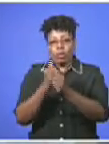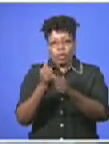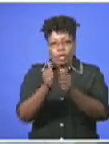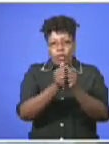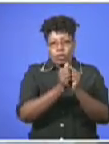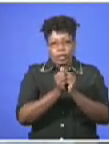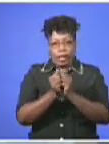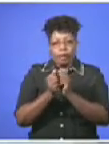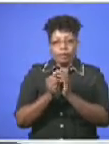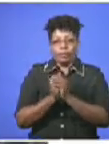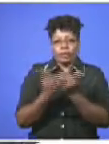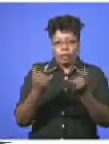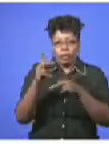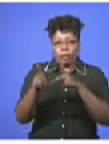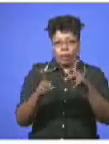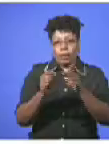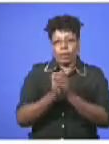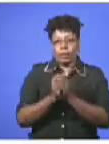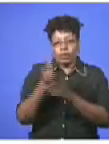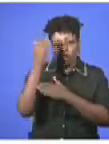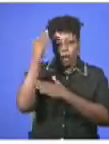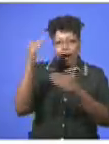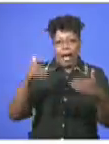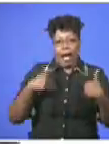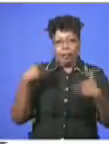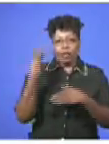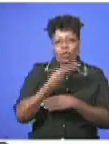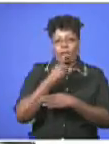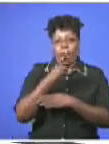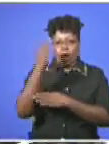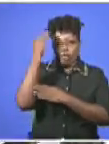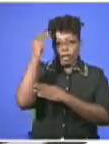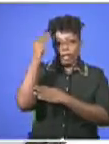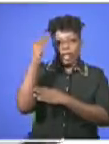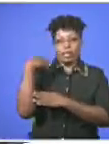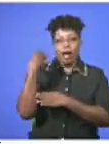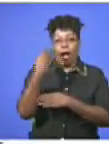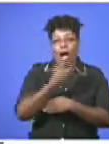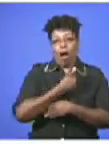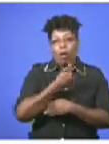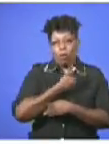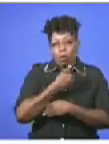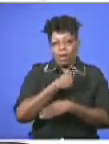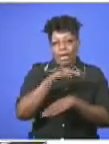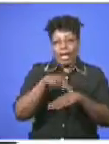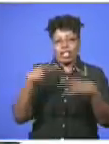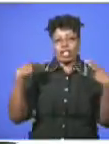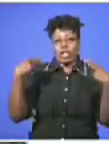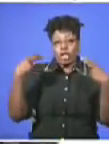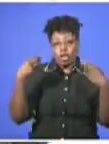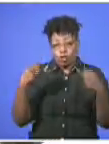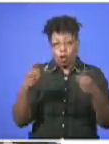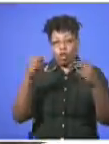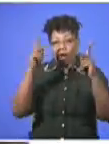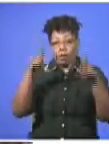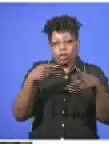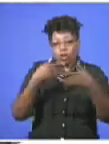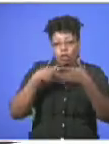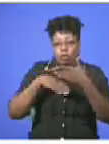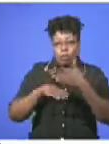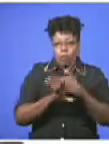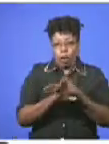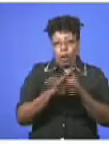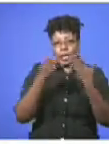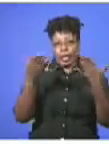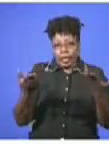public had to say. You know, I'm happy that we are recognizing our own national heroes, persons that were born and